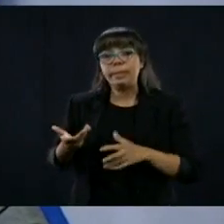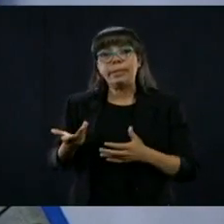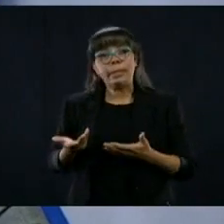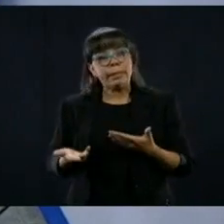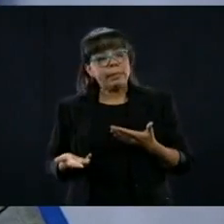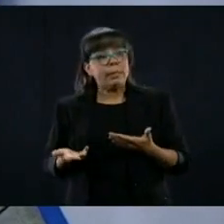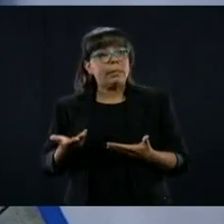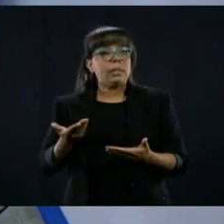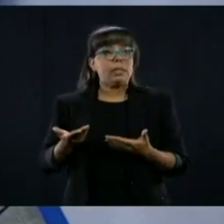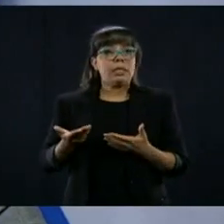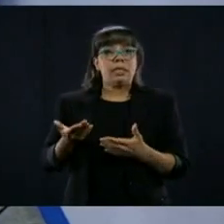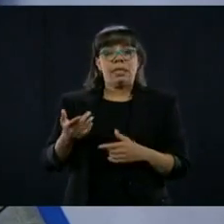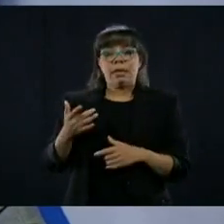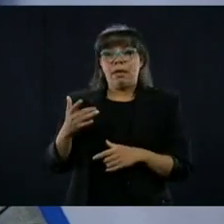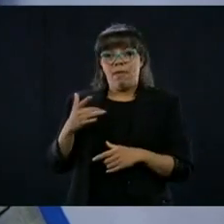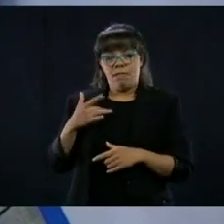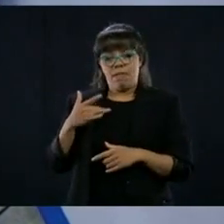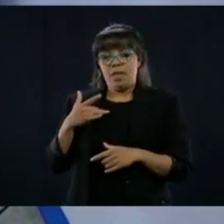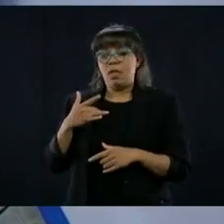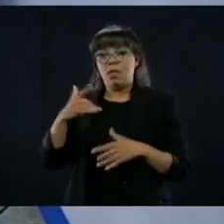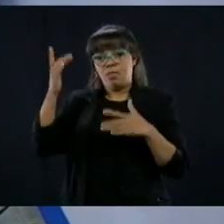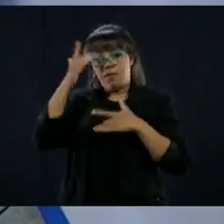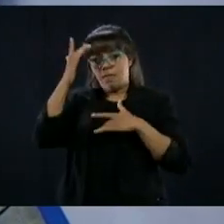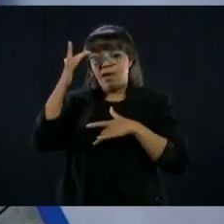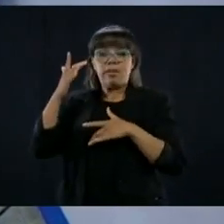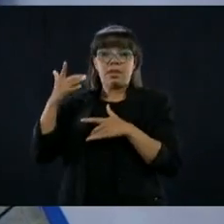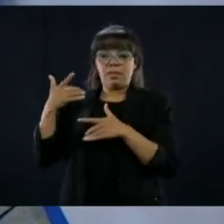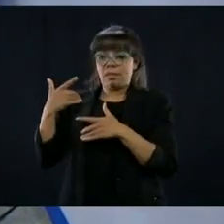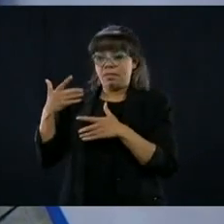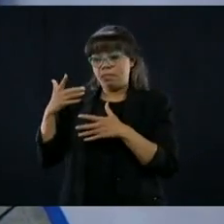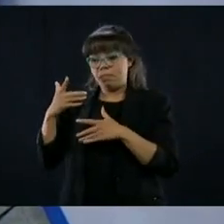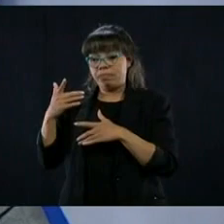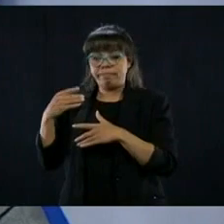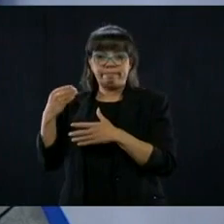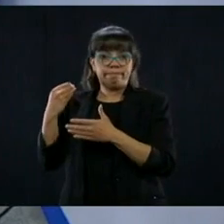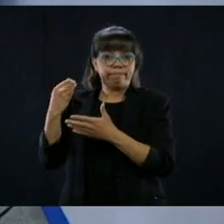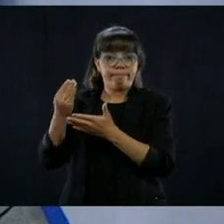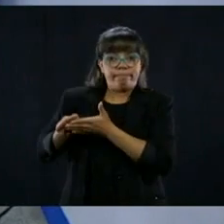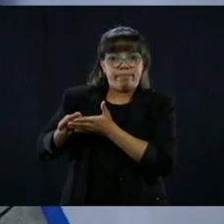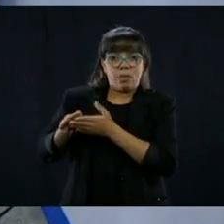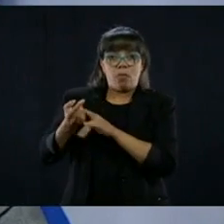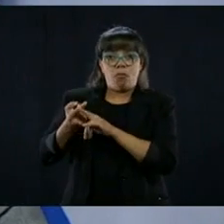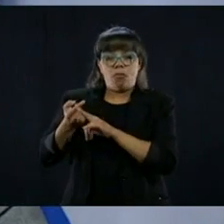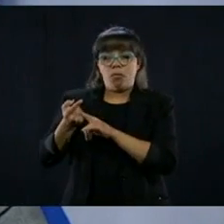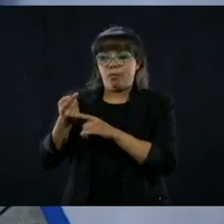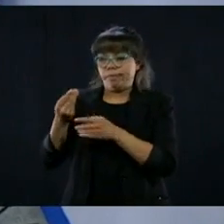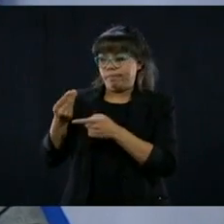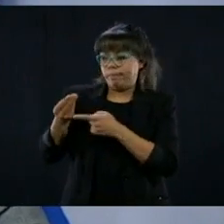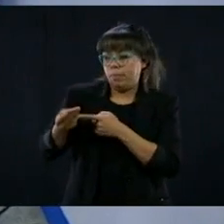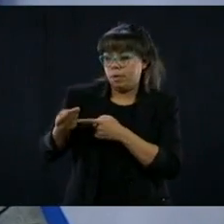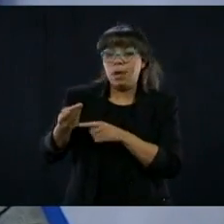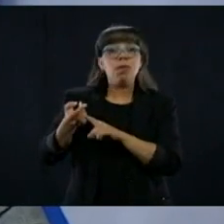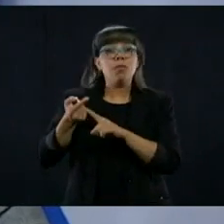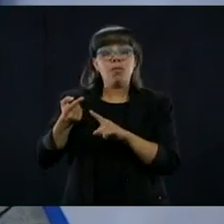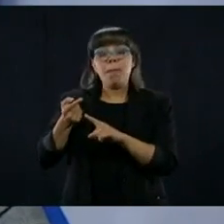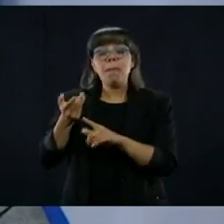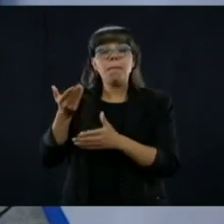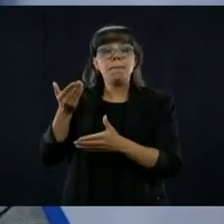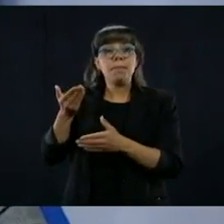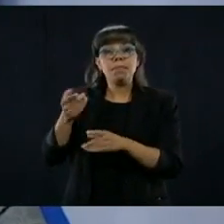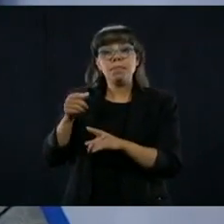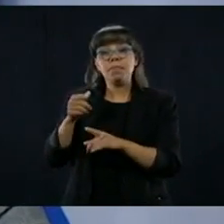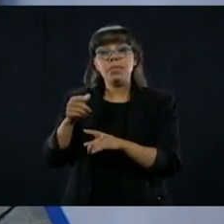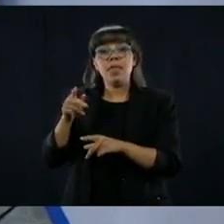the virus was introduced there through, I would say, through workers working